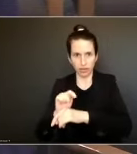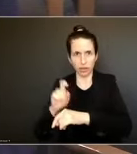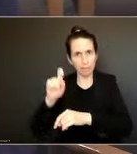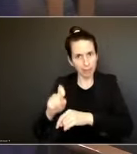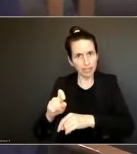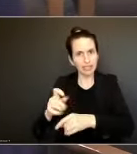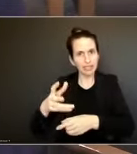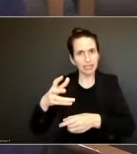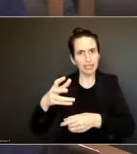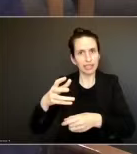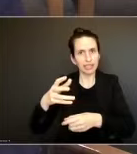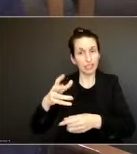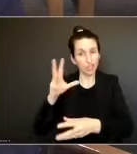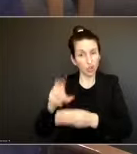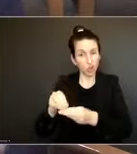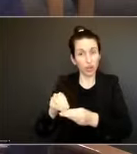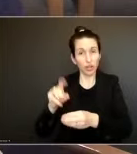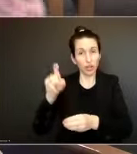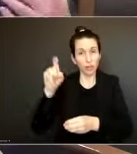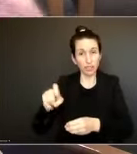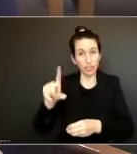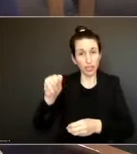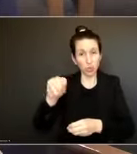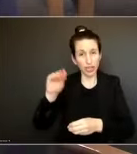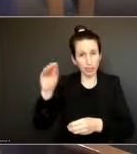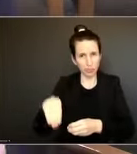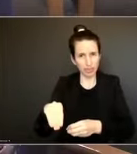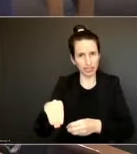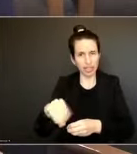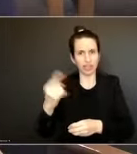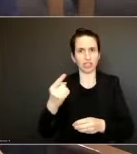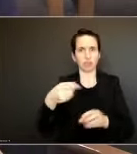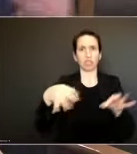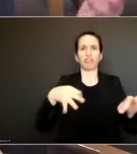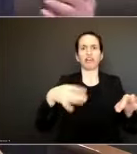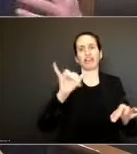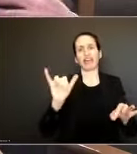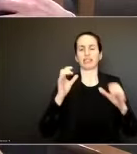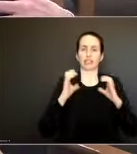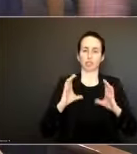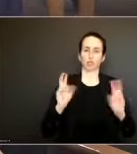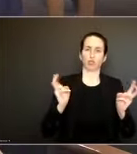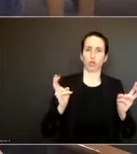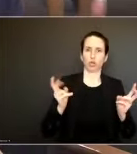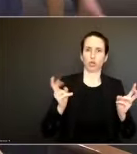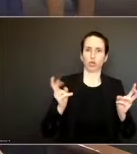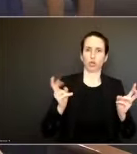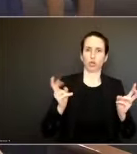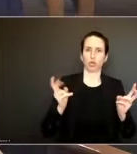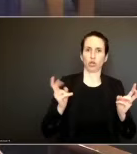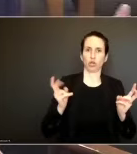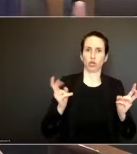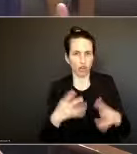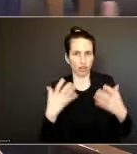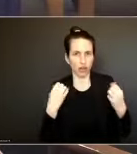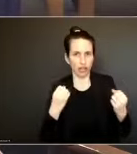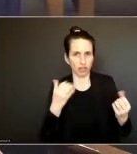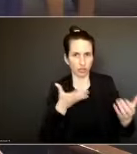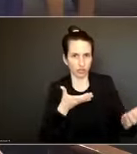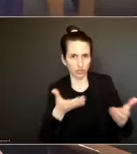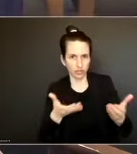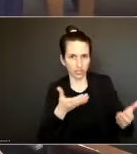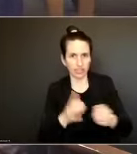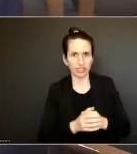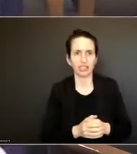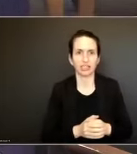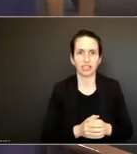consumer. The question that we have, and as a consumer, and one thing I think my greatest gift is my Rolodex. I know an awful